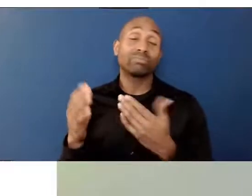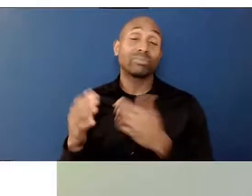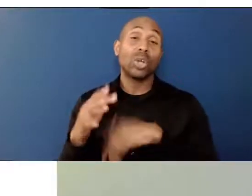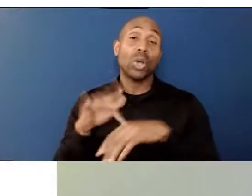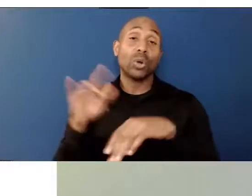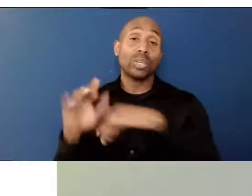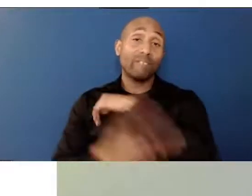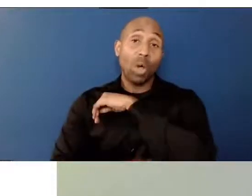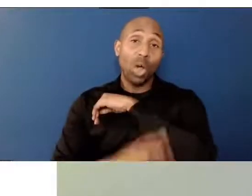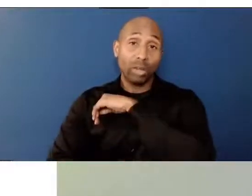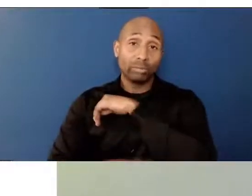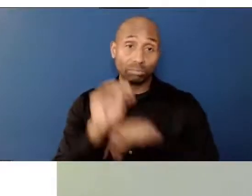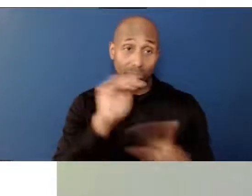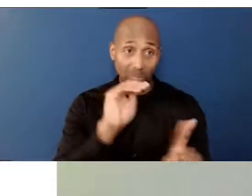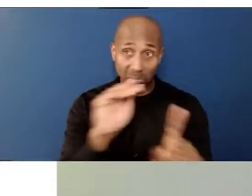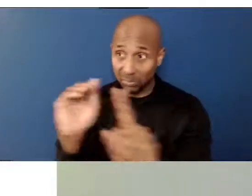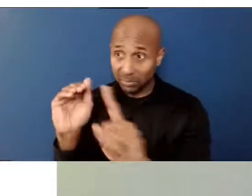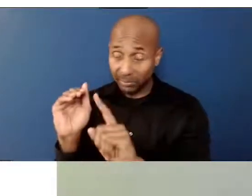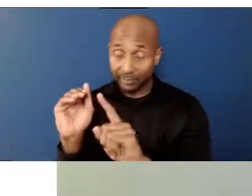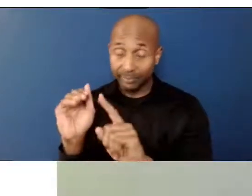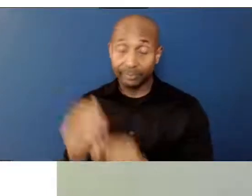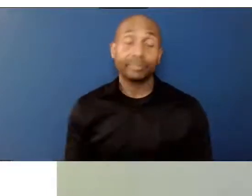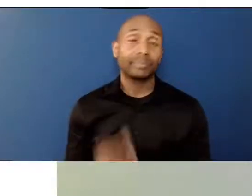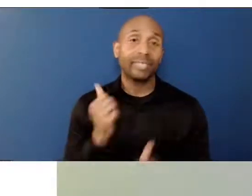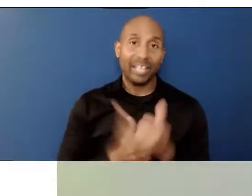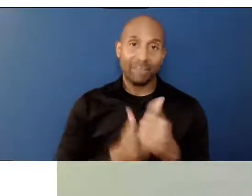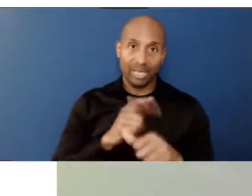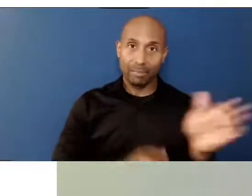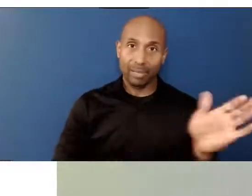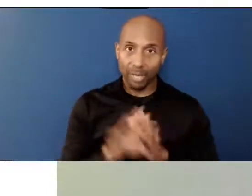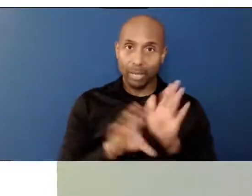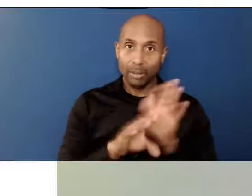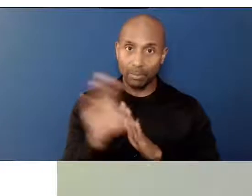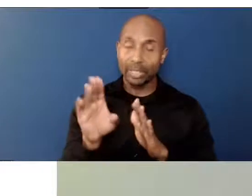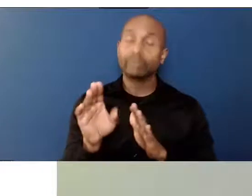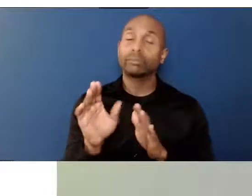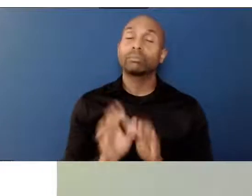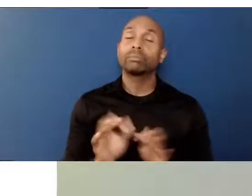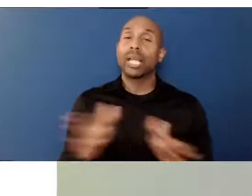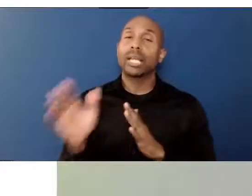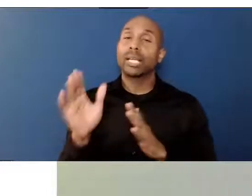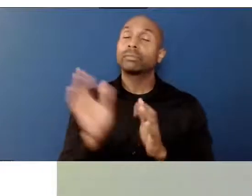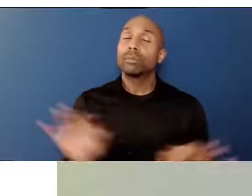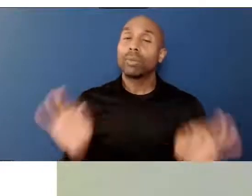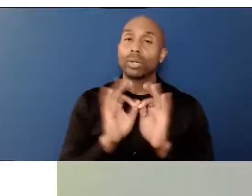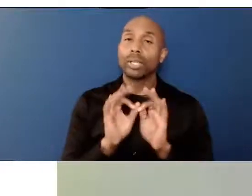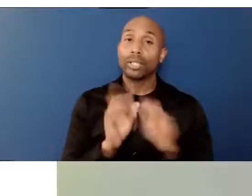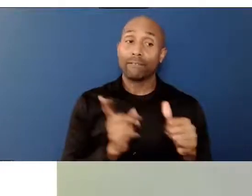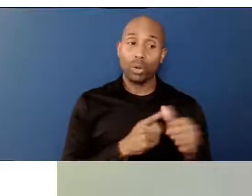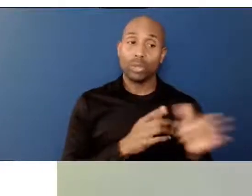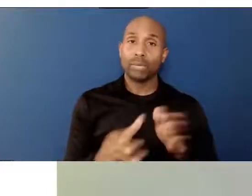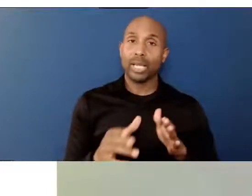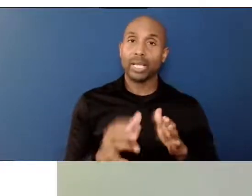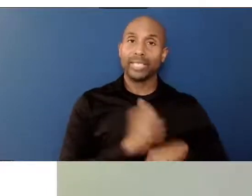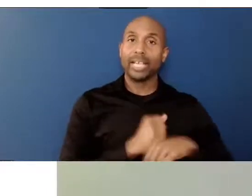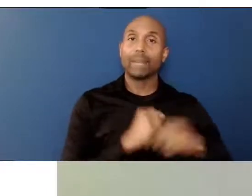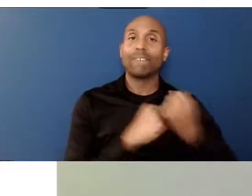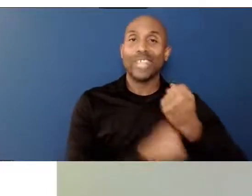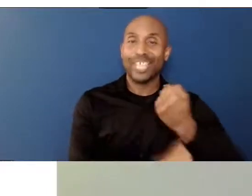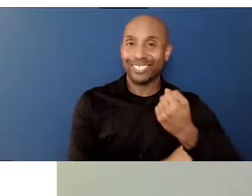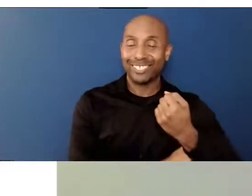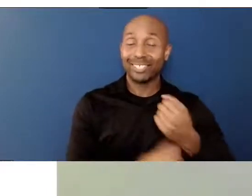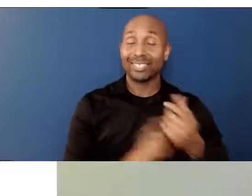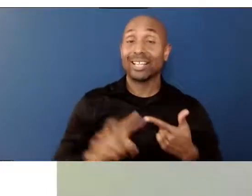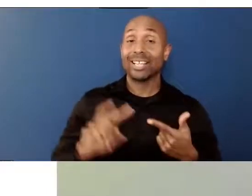plan is an important one. First one laid our foundation for accessibility, and this second plan is going to take us only